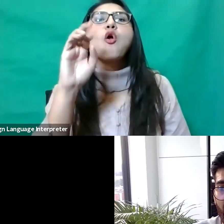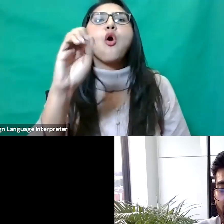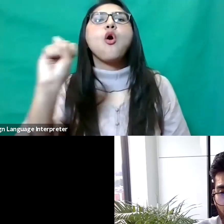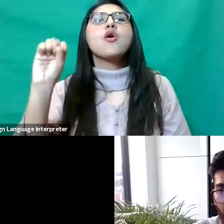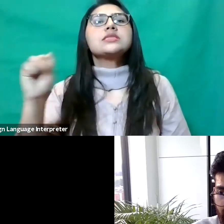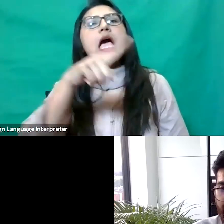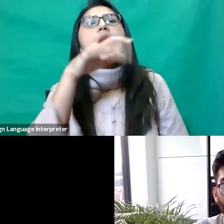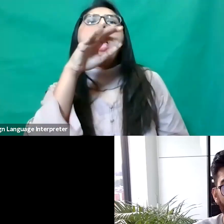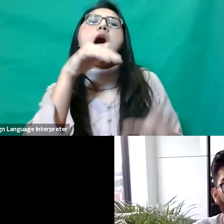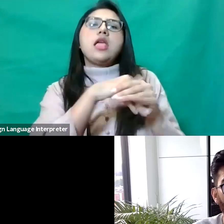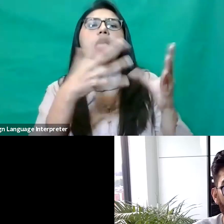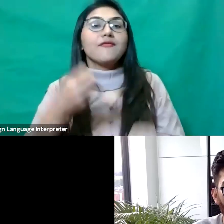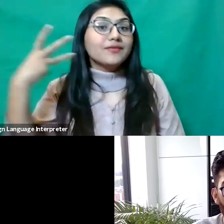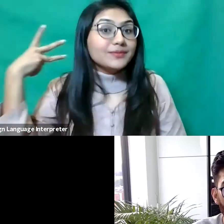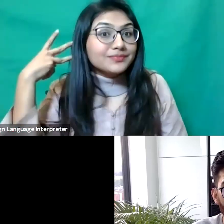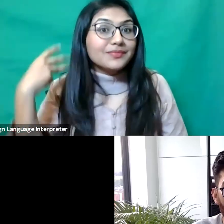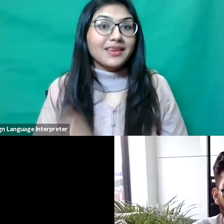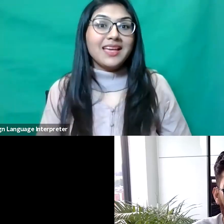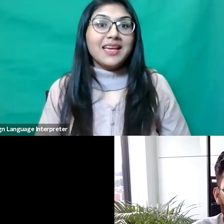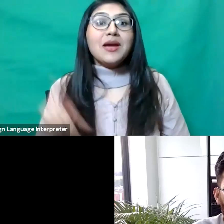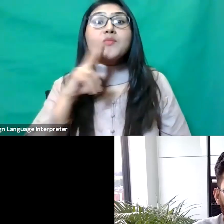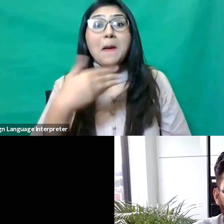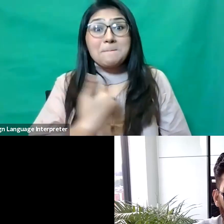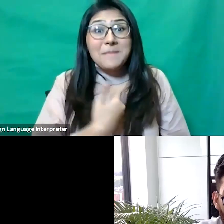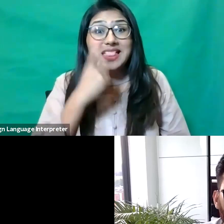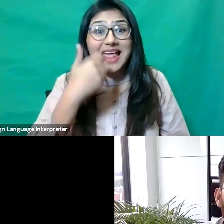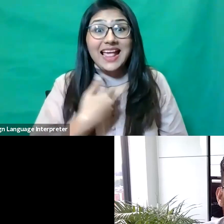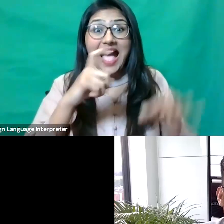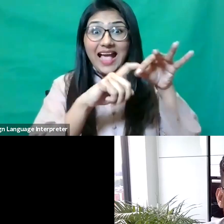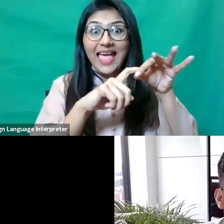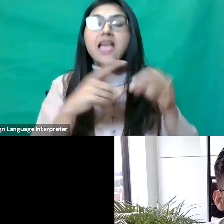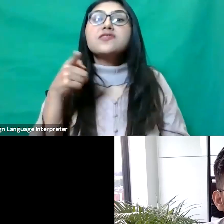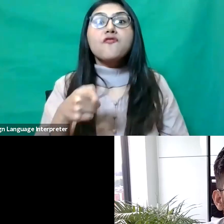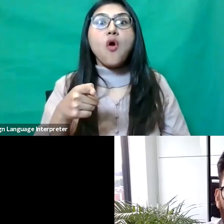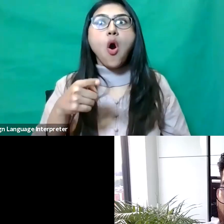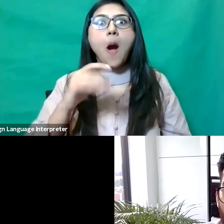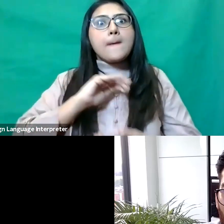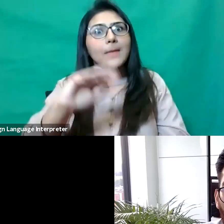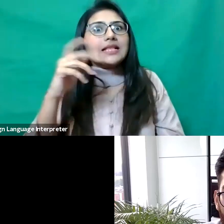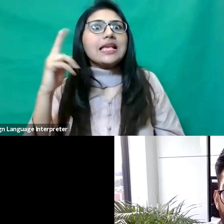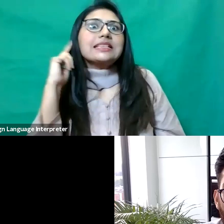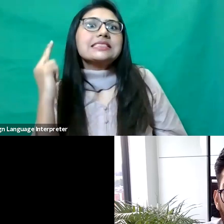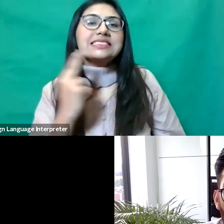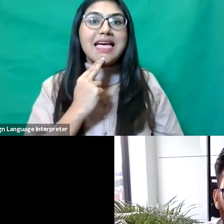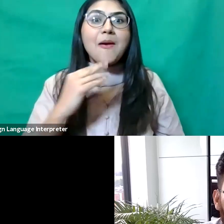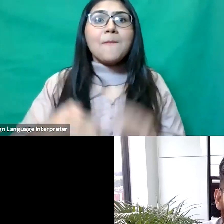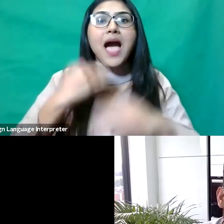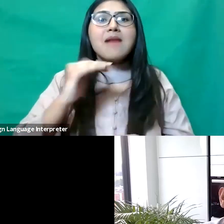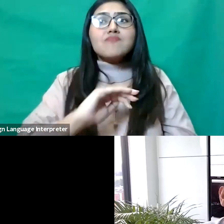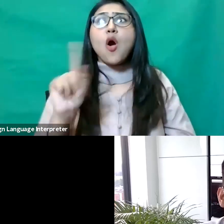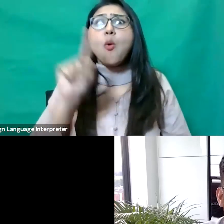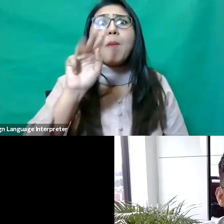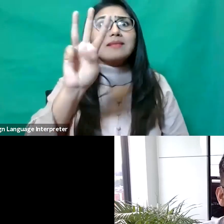actually, so I was born profoundly deaf, and I had a surgery until when I was 3.5 years old, and I